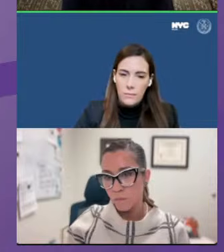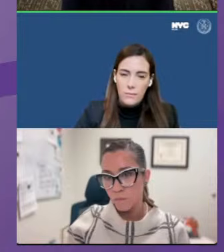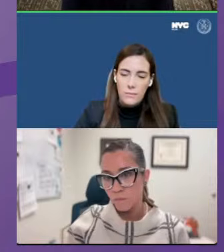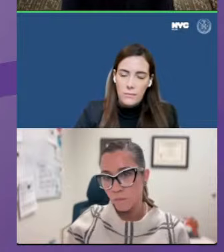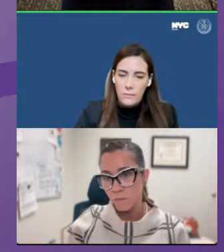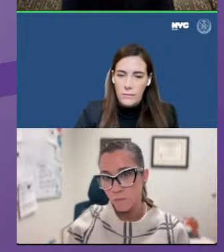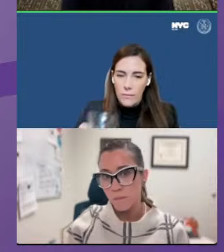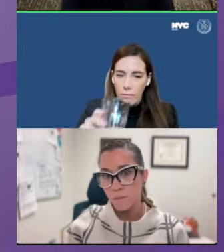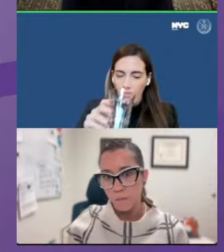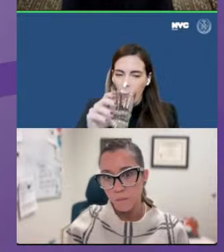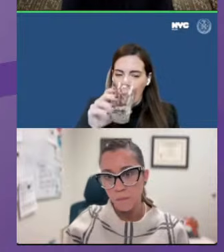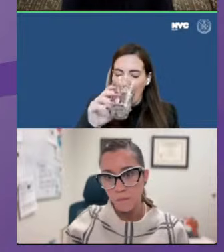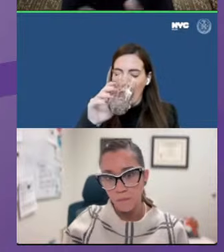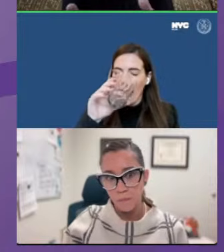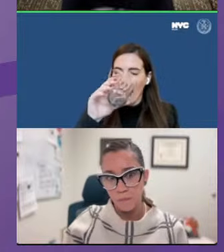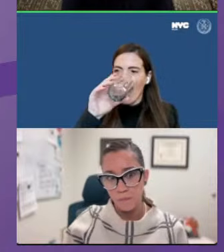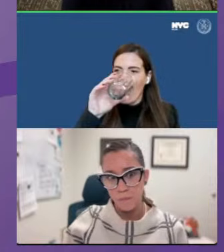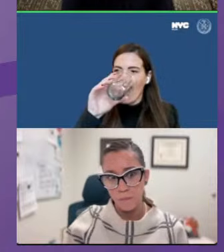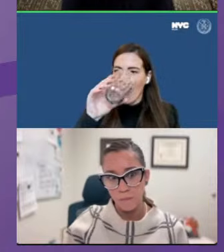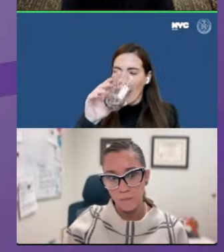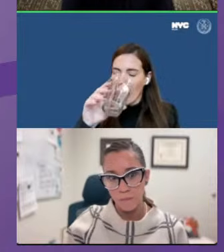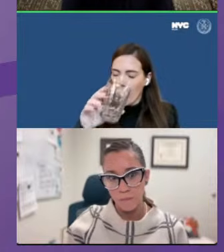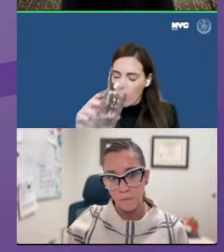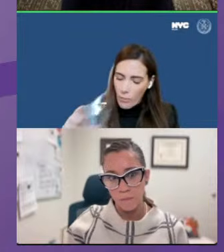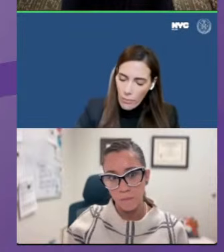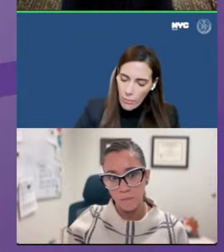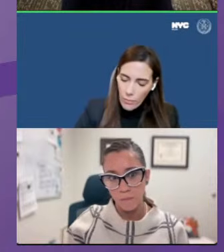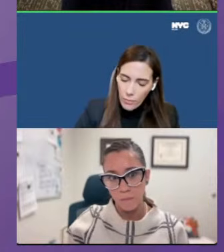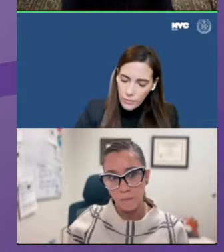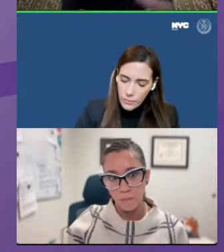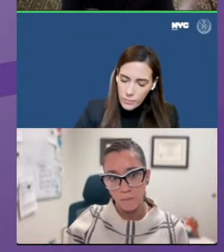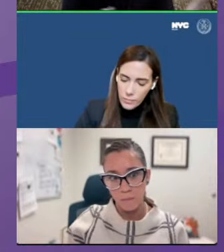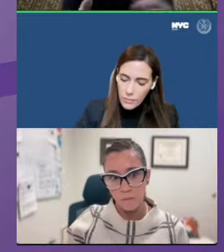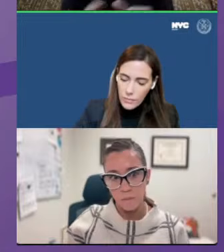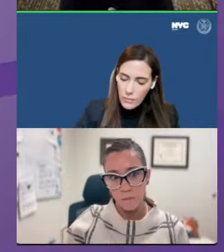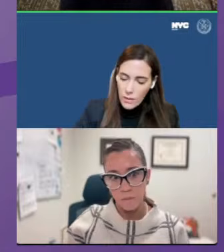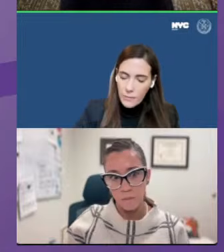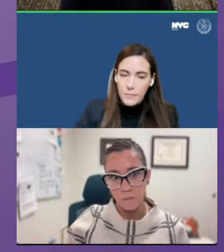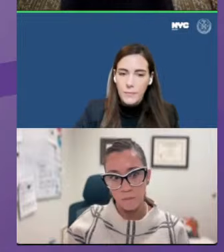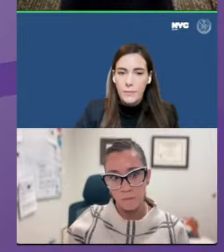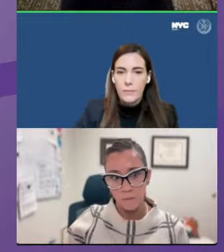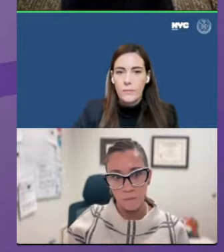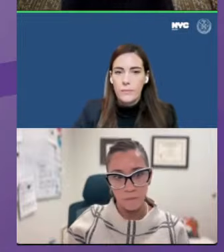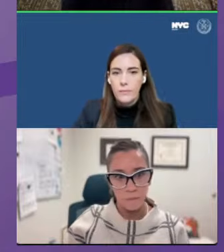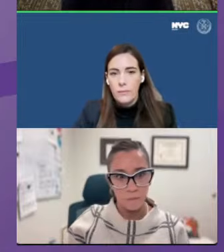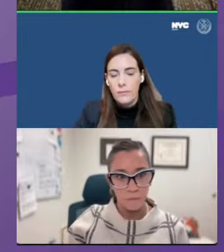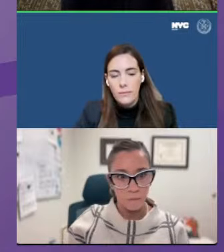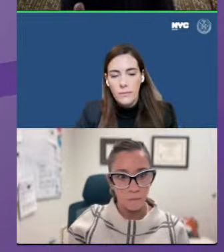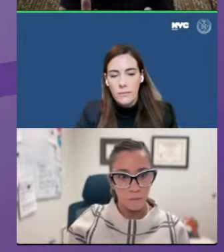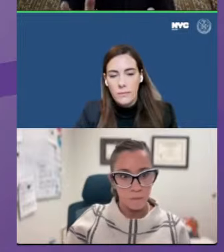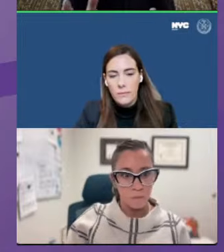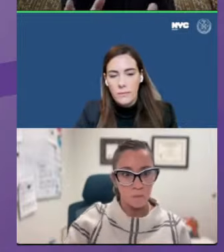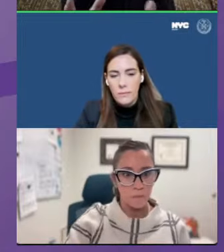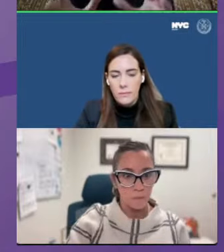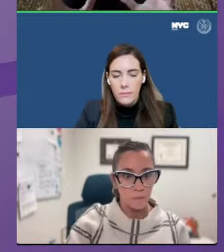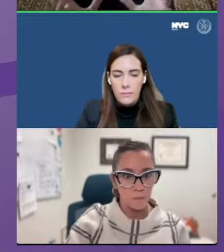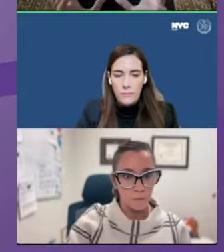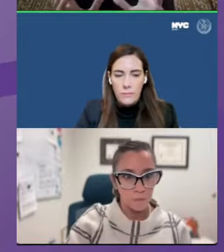was starting to get tired. And as Micheal, mentioned, in addition to that, we started to see,